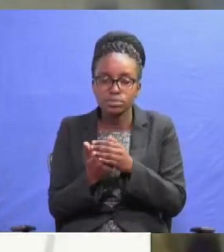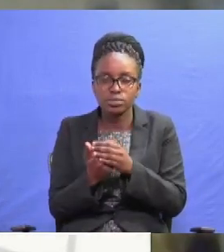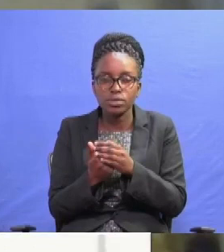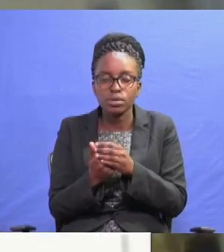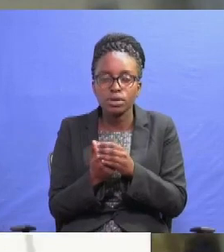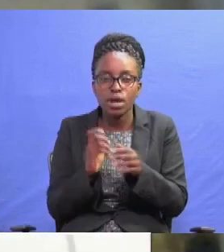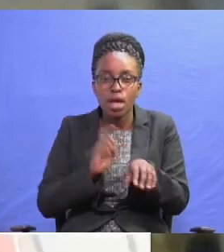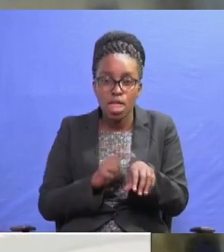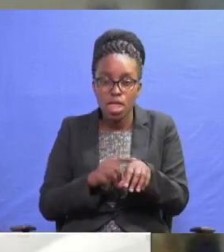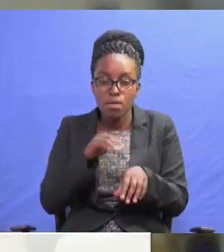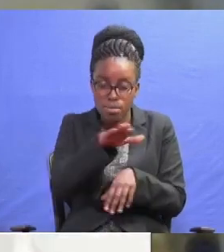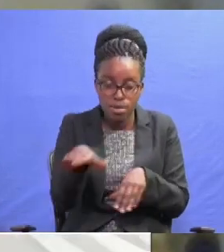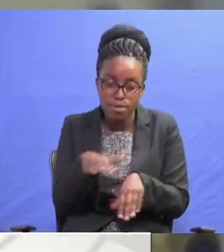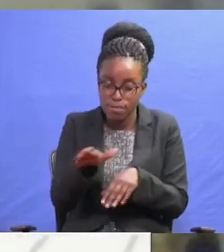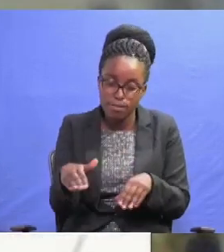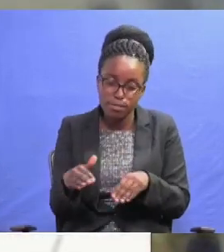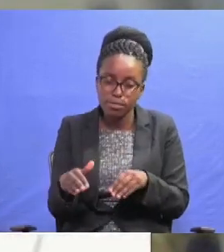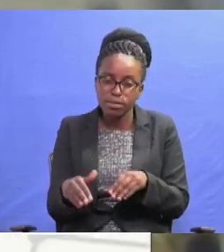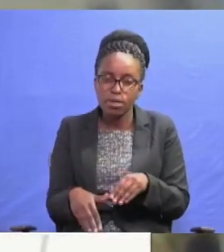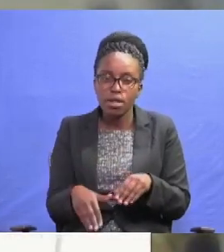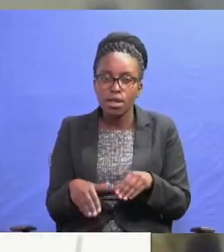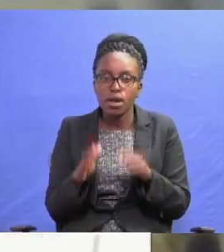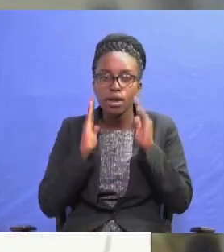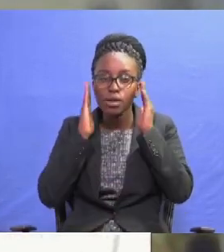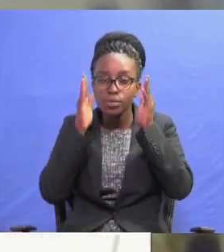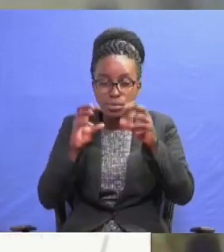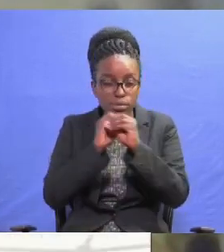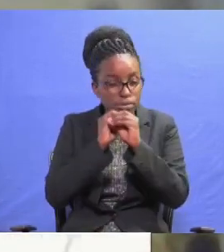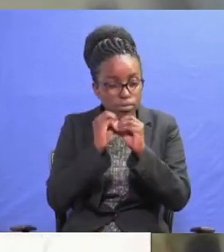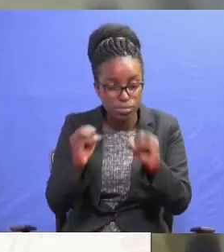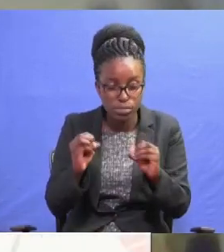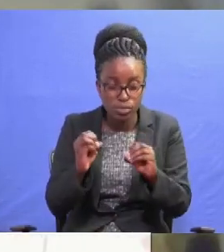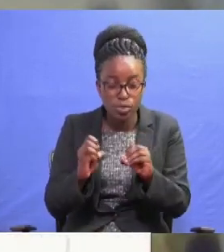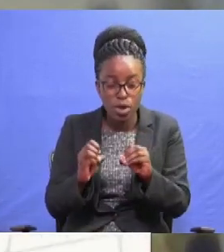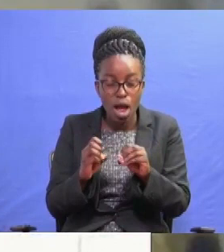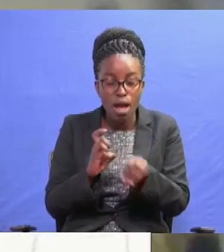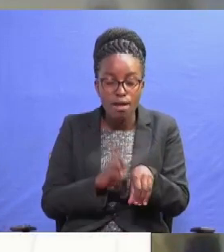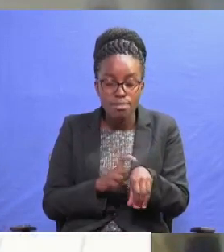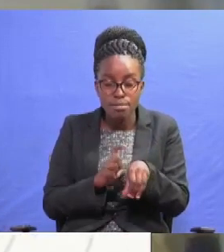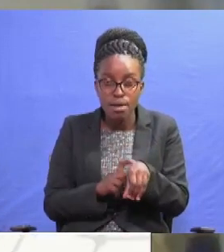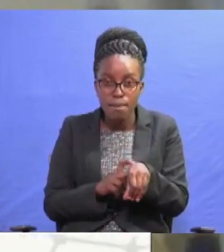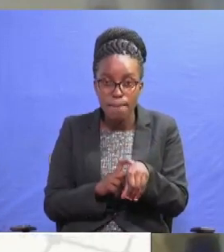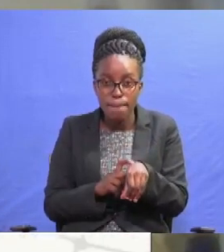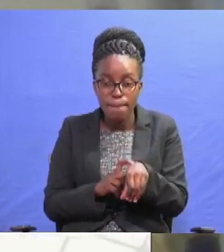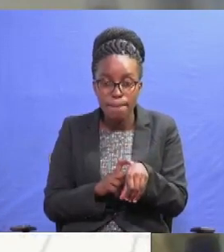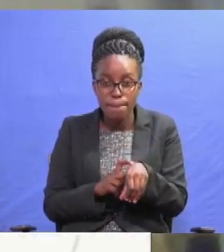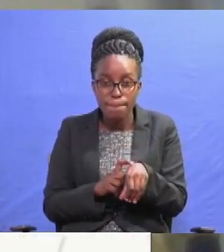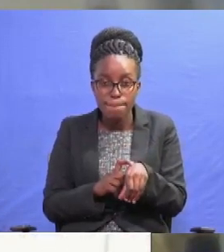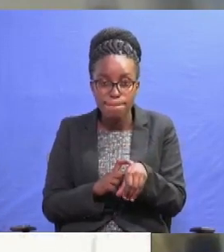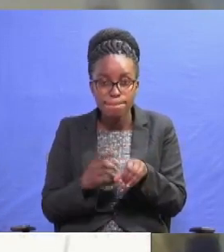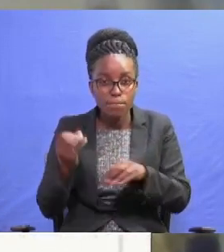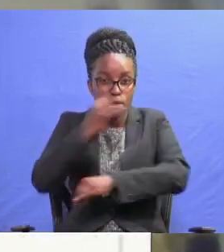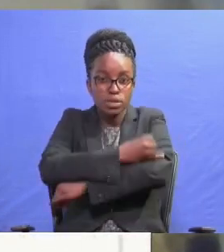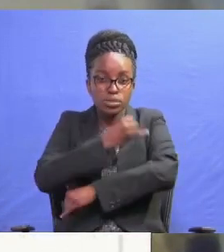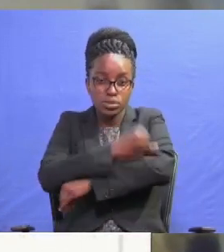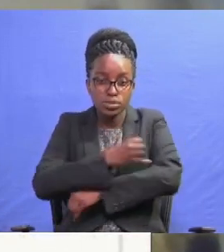But because we are not aware of these definitions, it befalls on our institutions to educate our